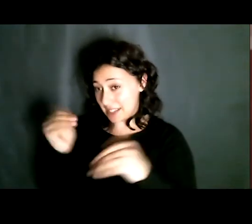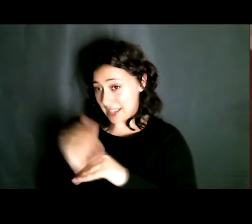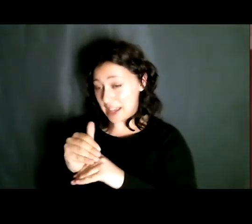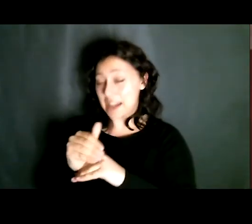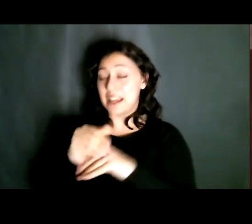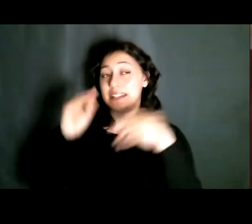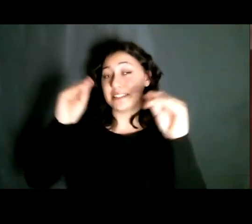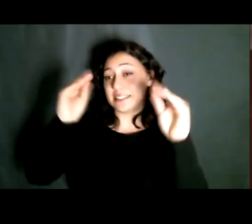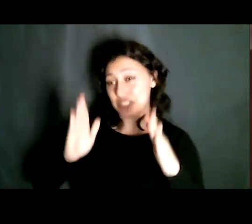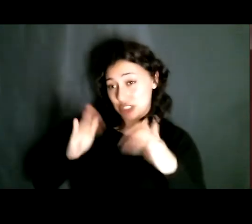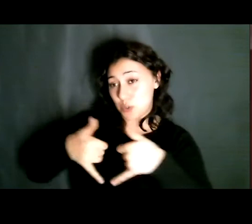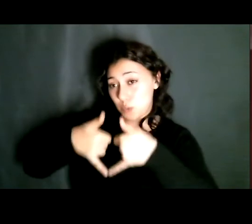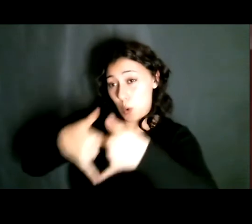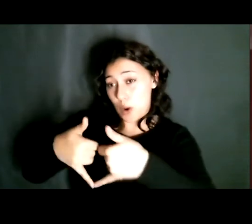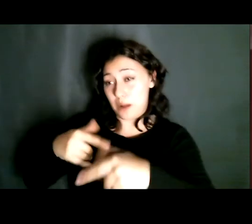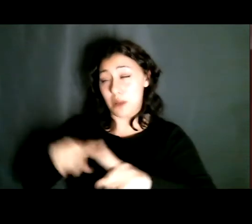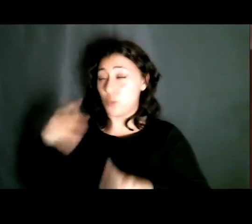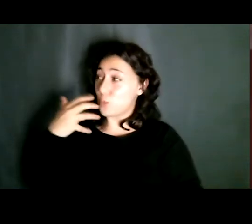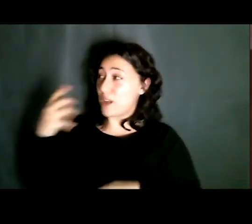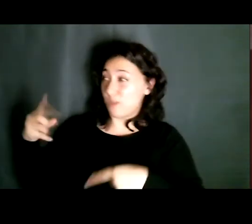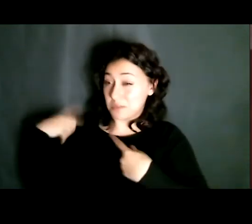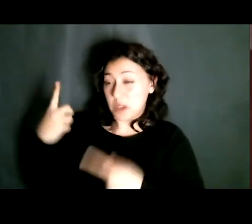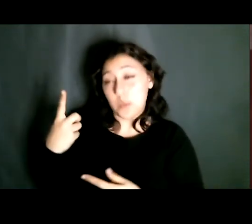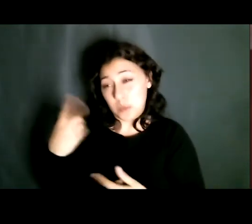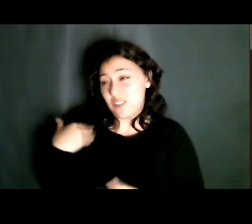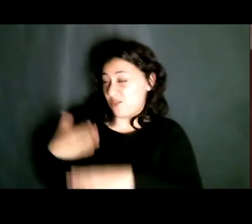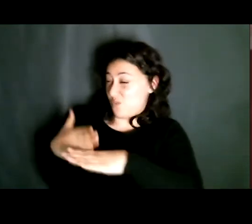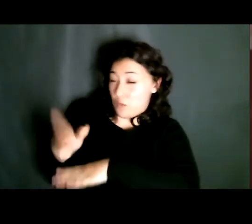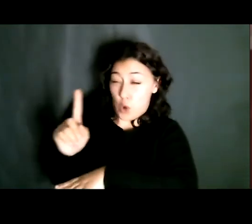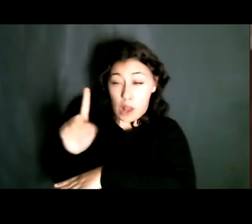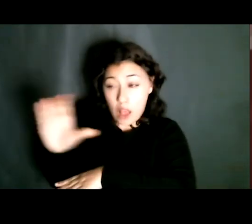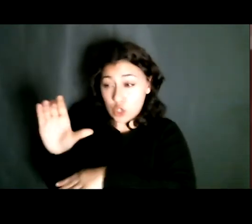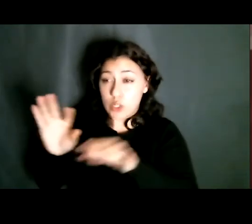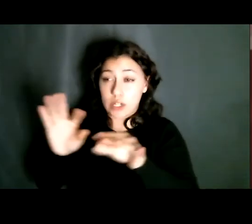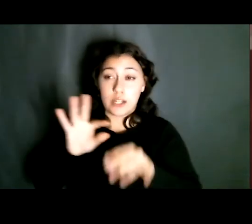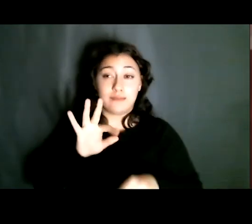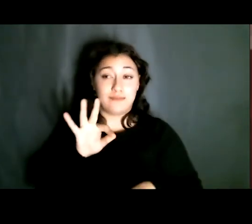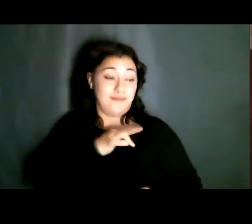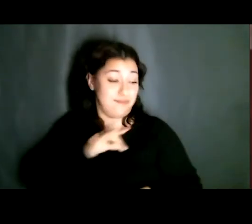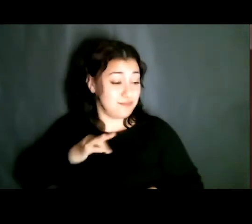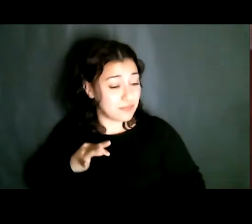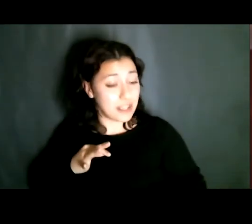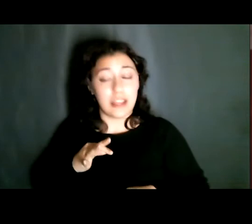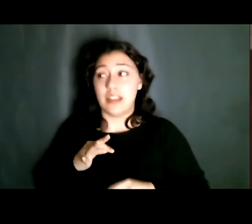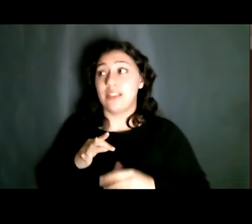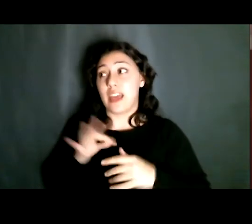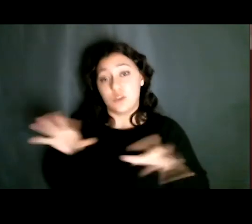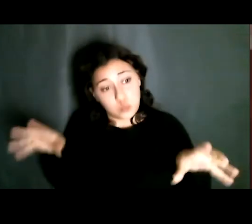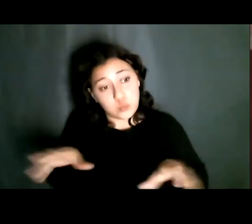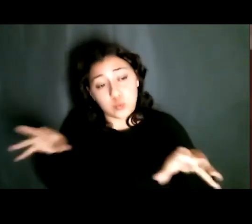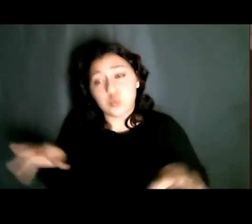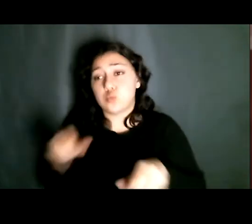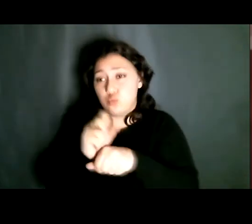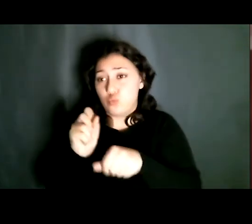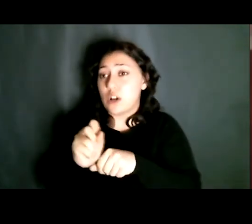100 faculty for the intensive work they have done over the past 2 years, either by engaging in professional learning around their own